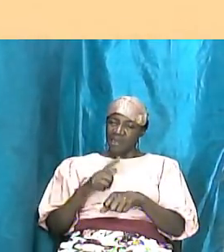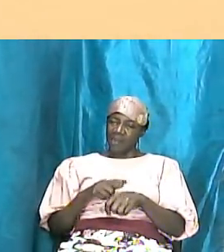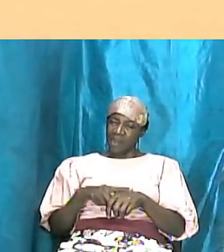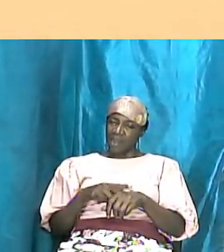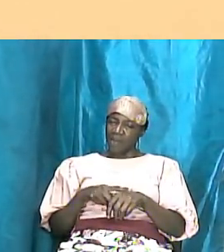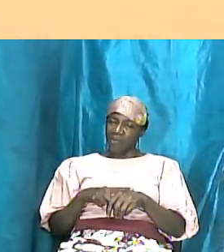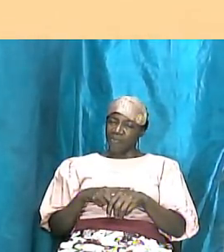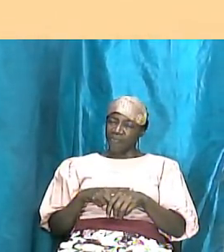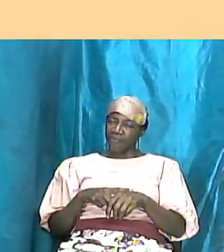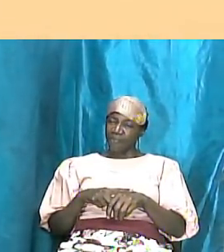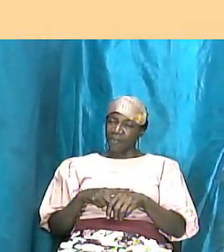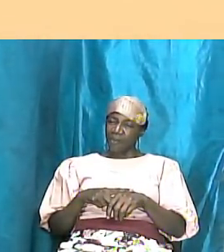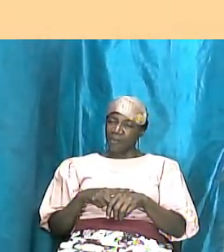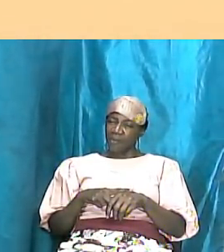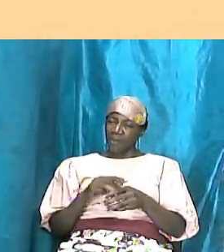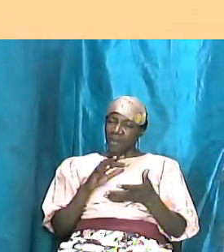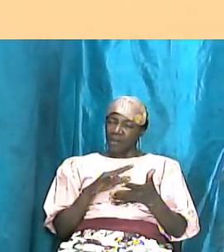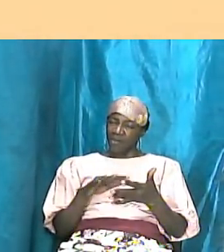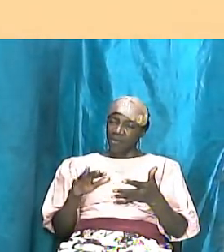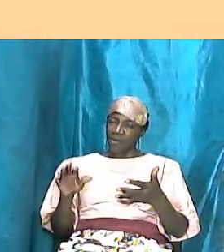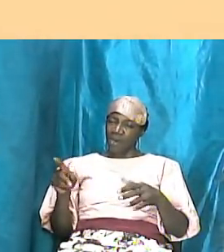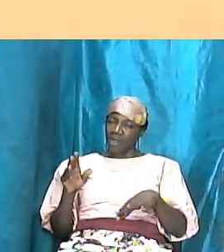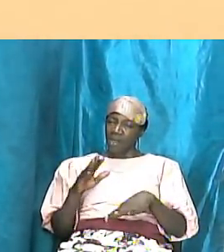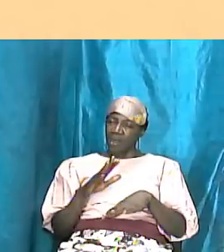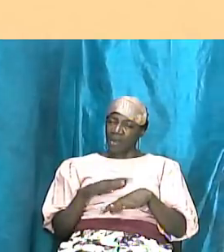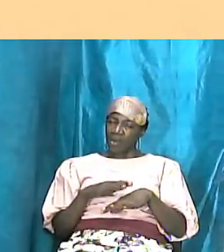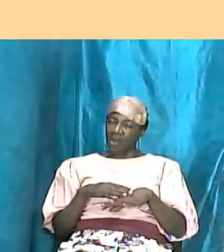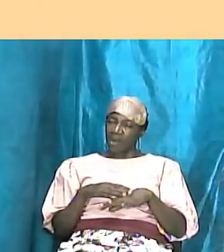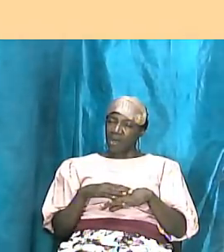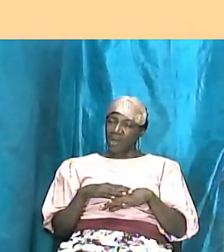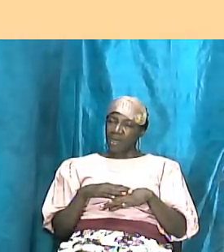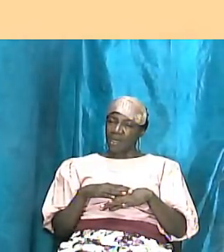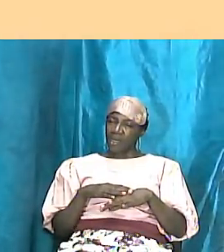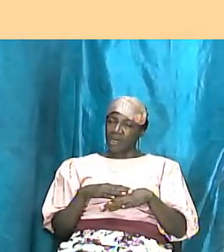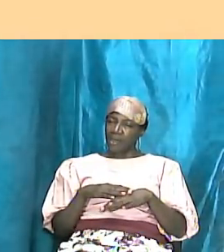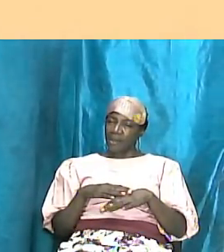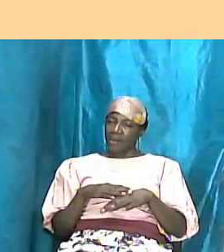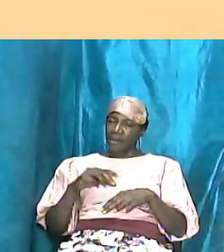we are going to a little study on basic genetics,